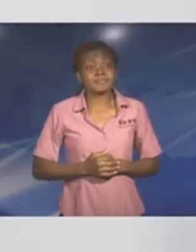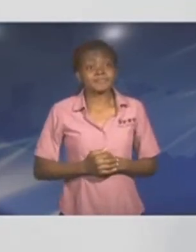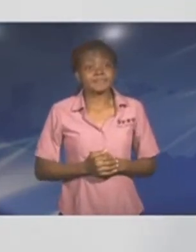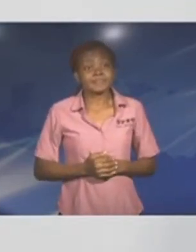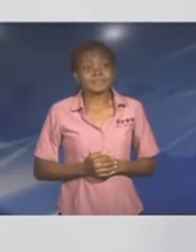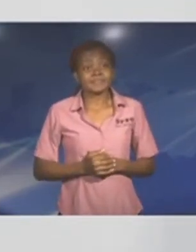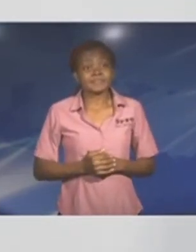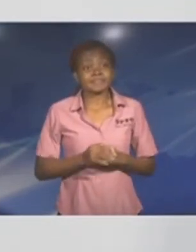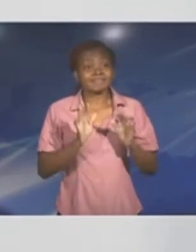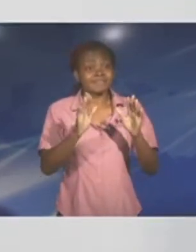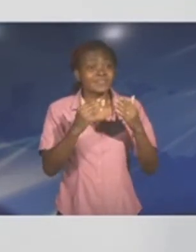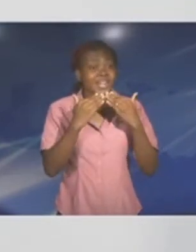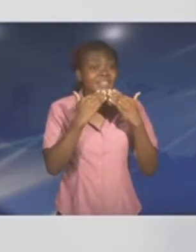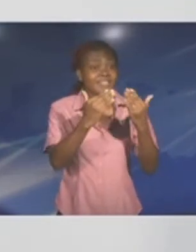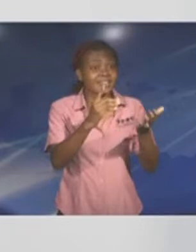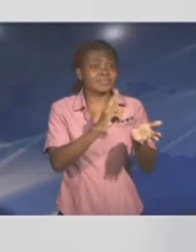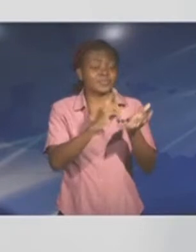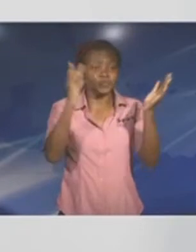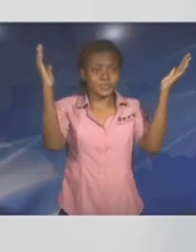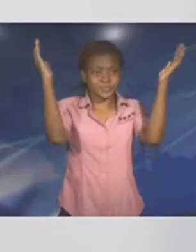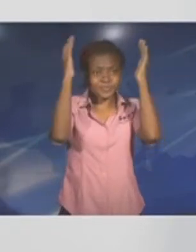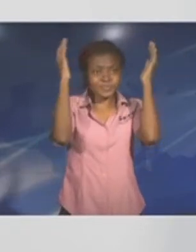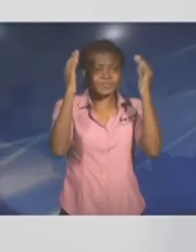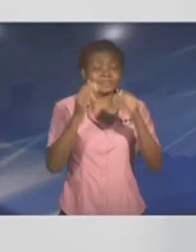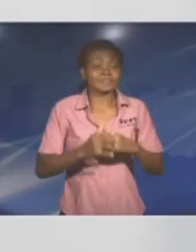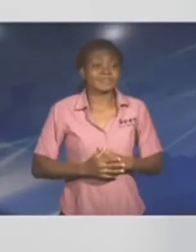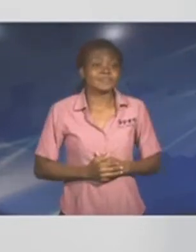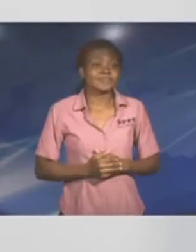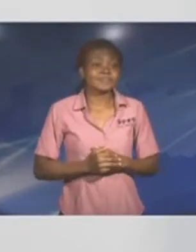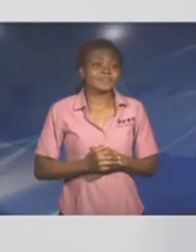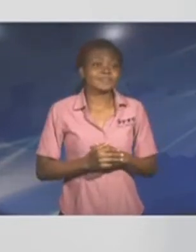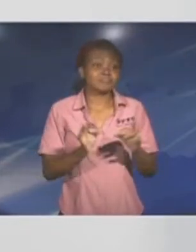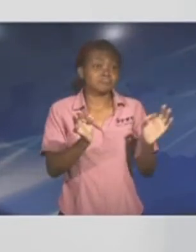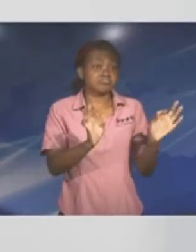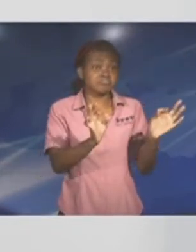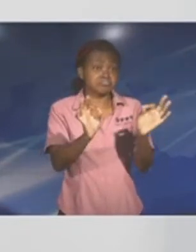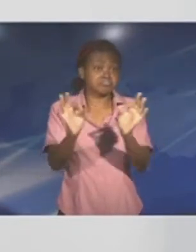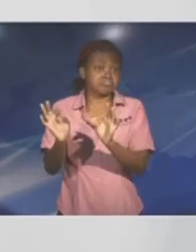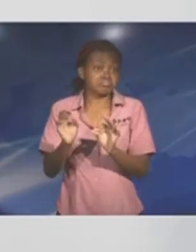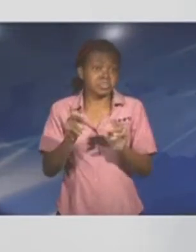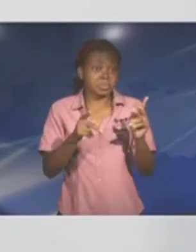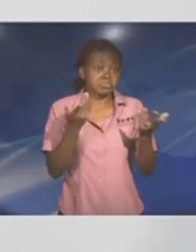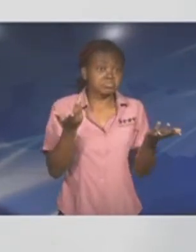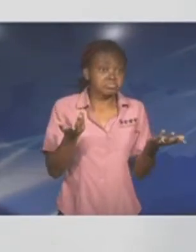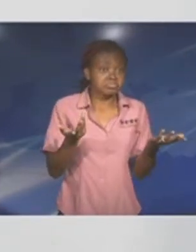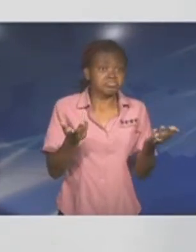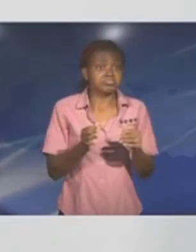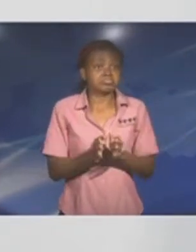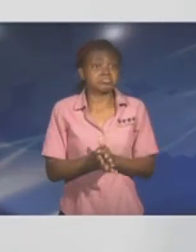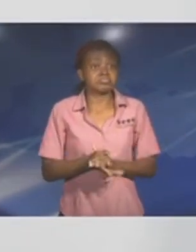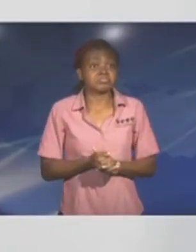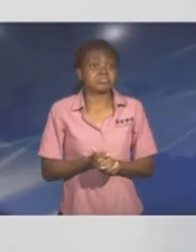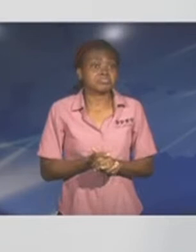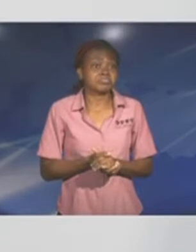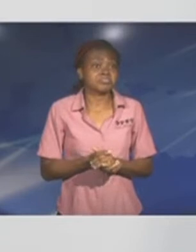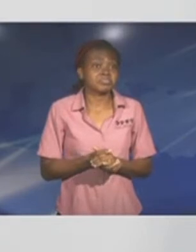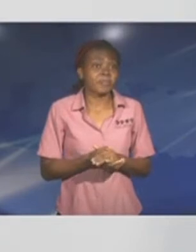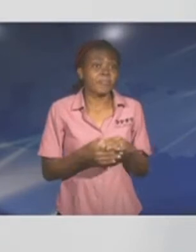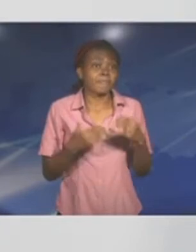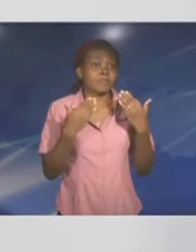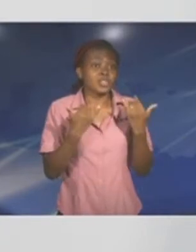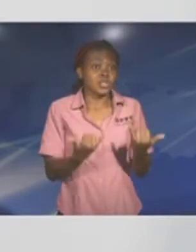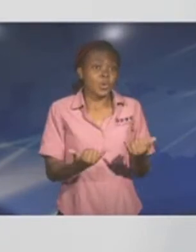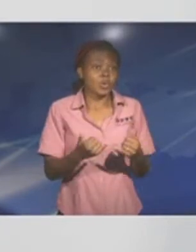Thank you, Dr. Hines. If there are no further questions, there are none, we've come to the end